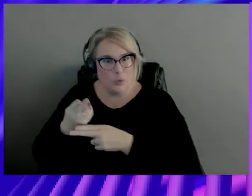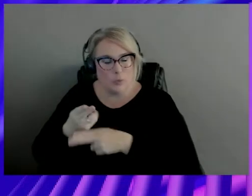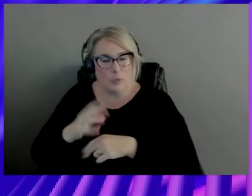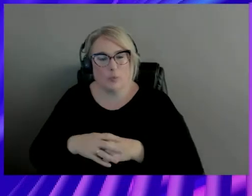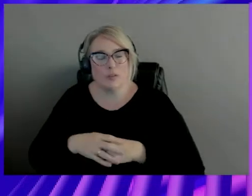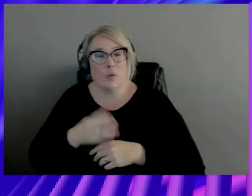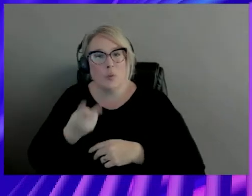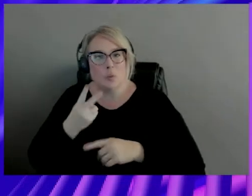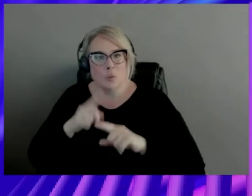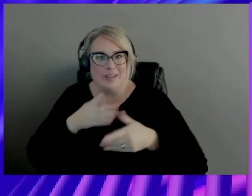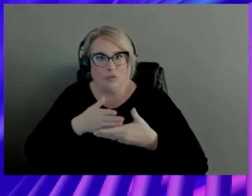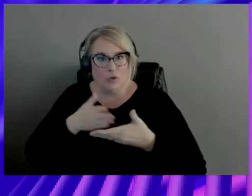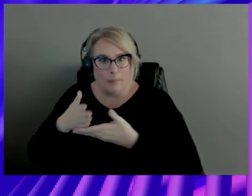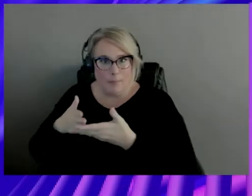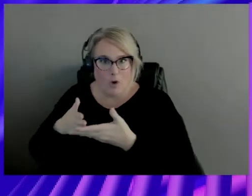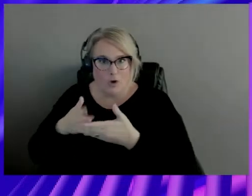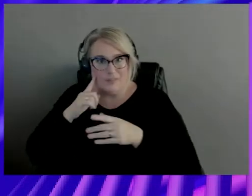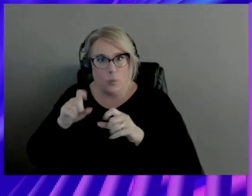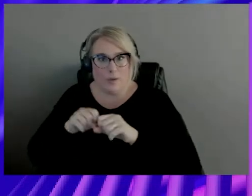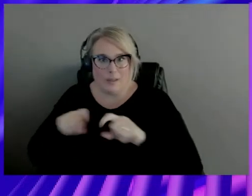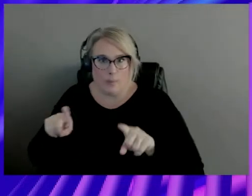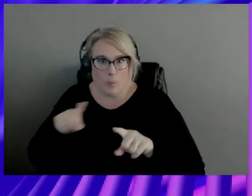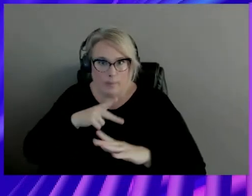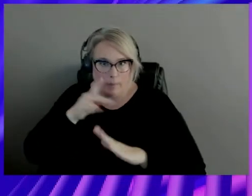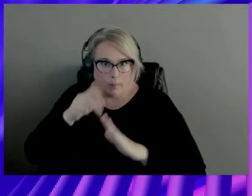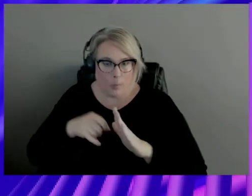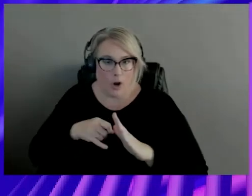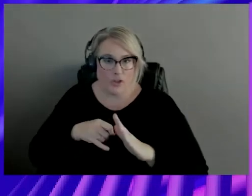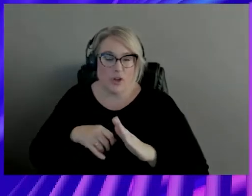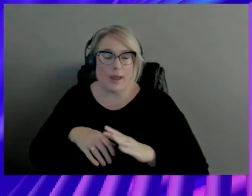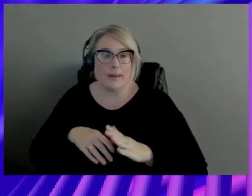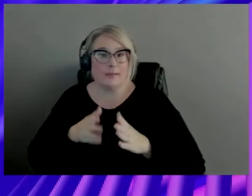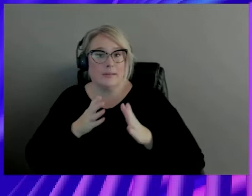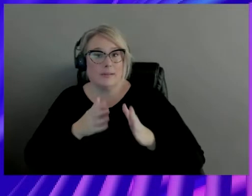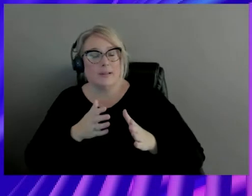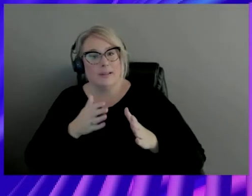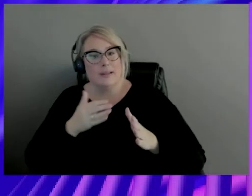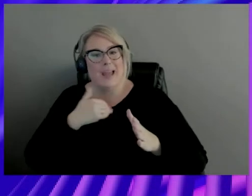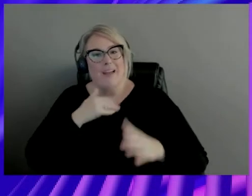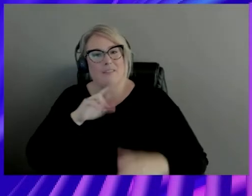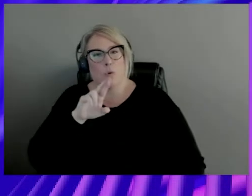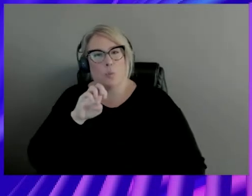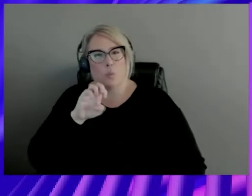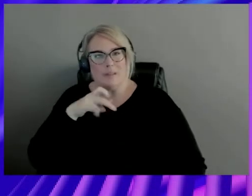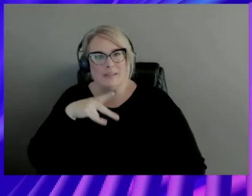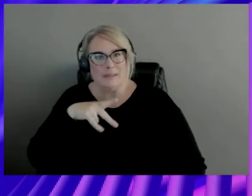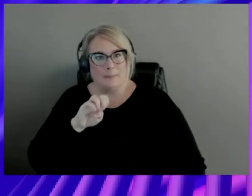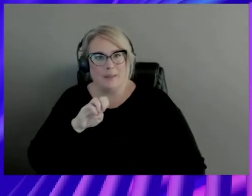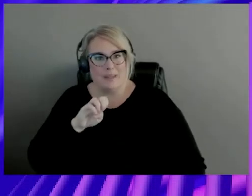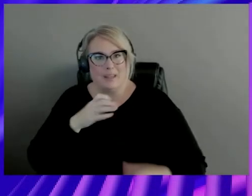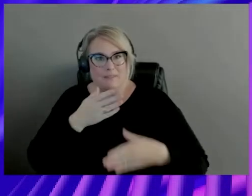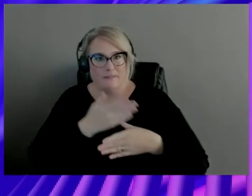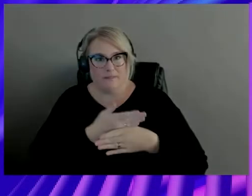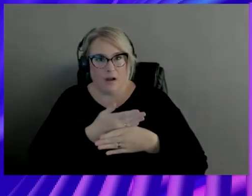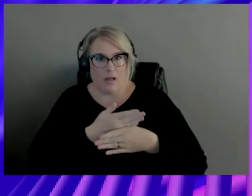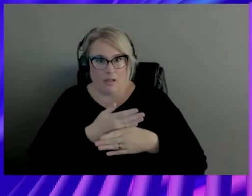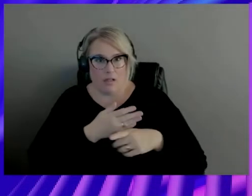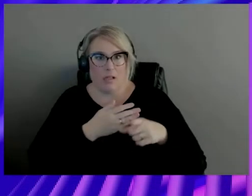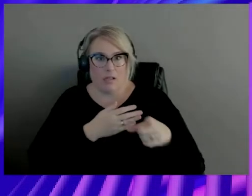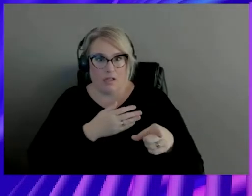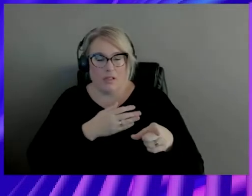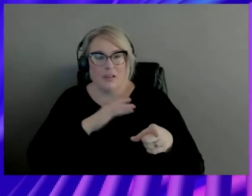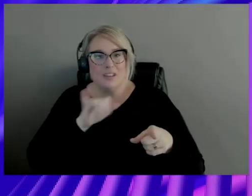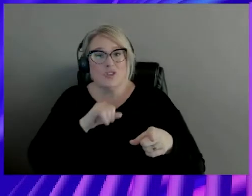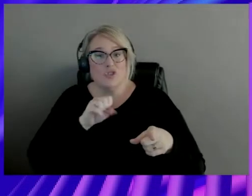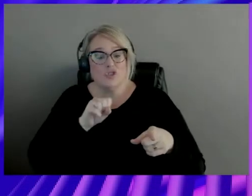project. There is a recipe file. That's this guy here. It's a JSON document